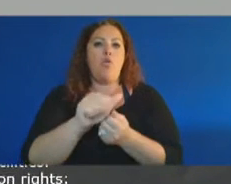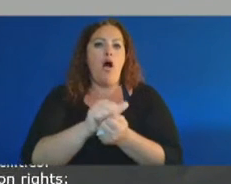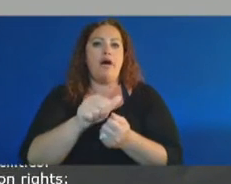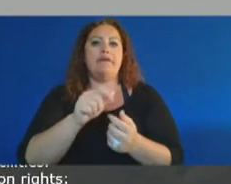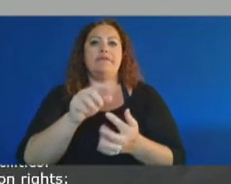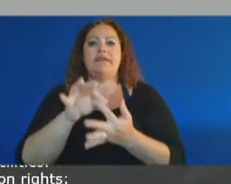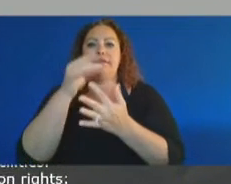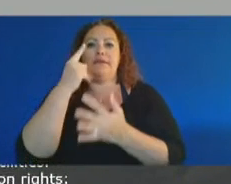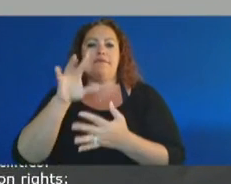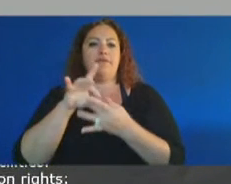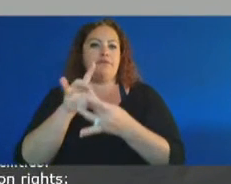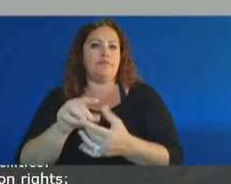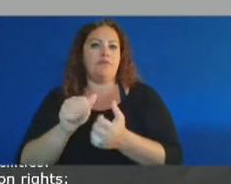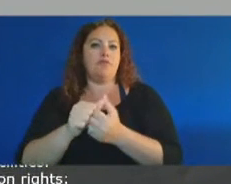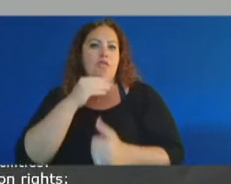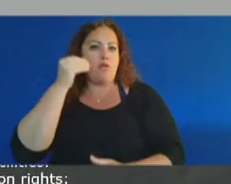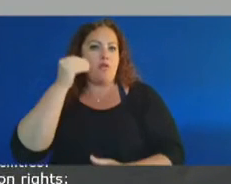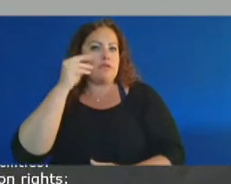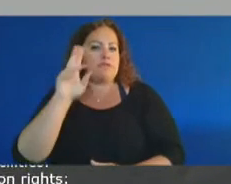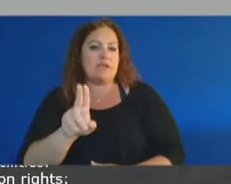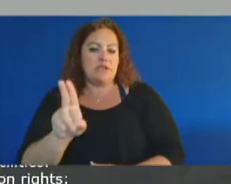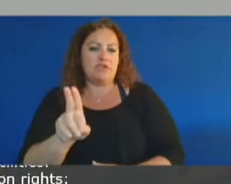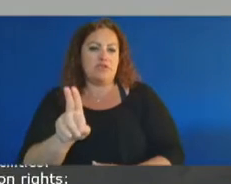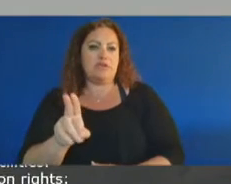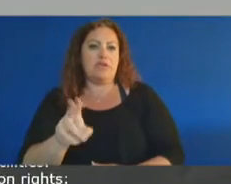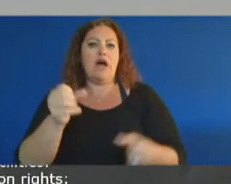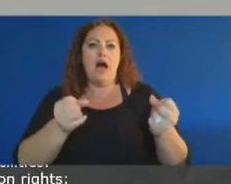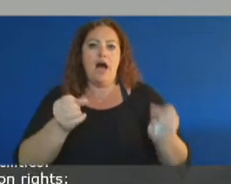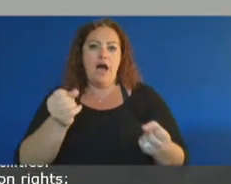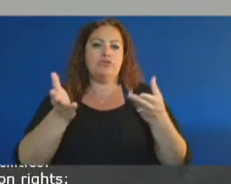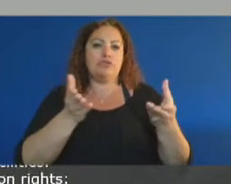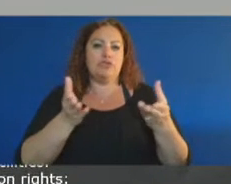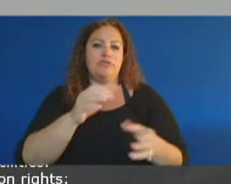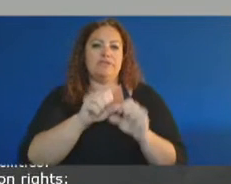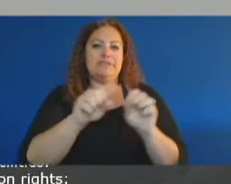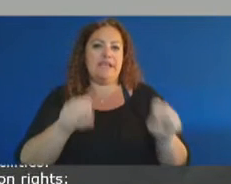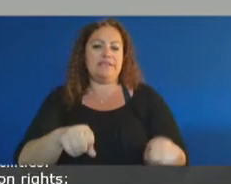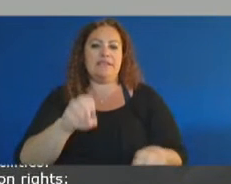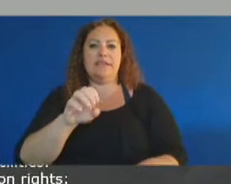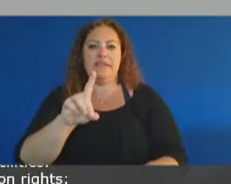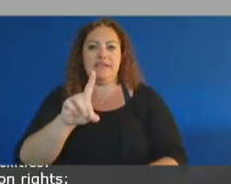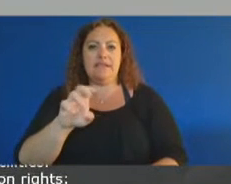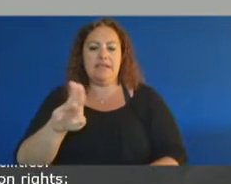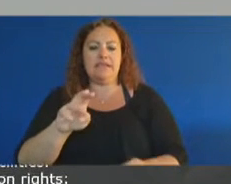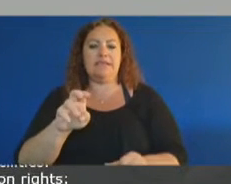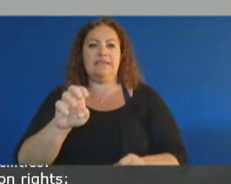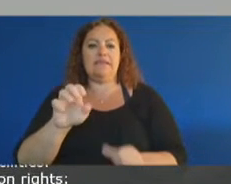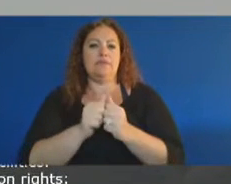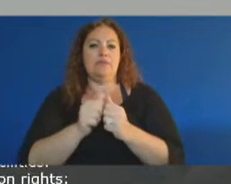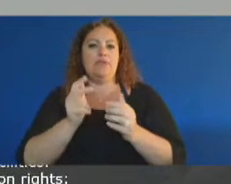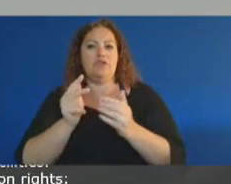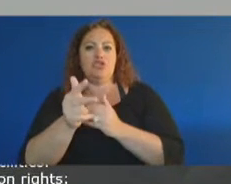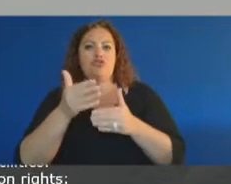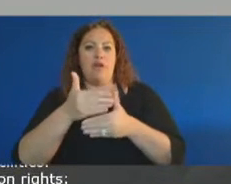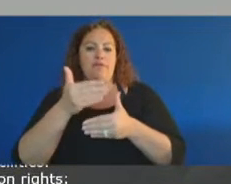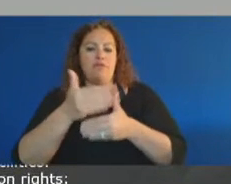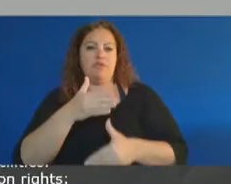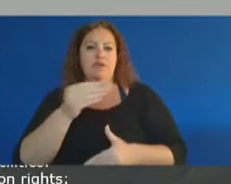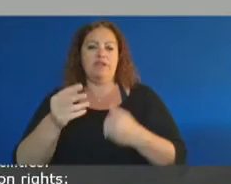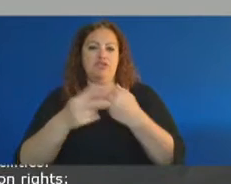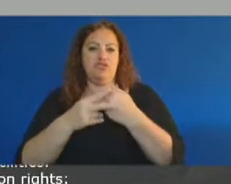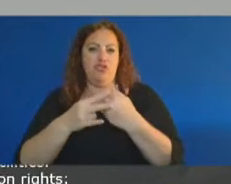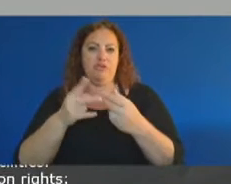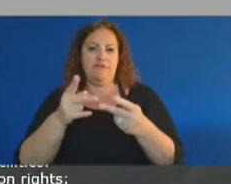associated with the residential use uh auto service stations edes with accessory drive-through windows and Commercial self storage facilities we do have some